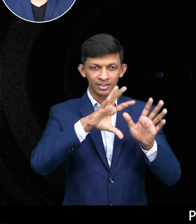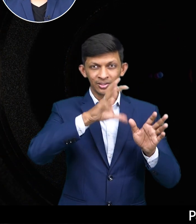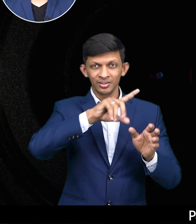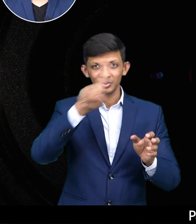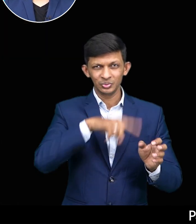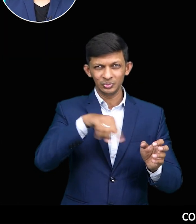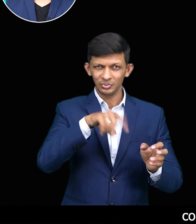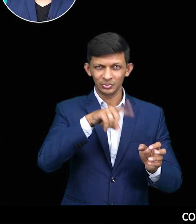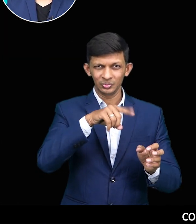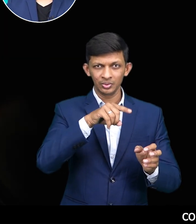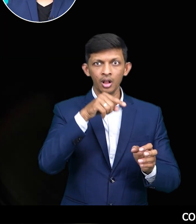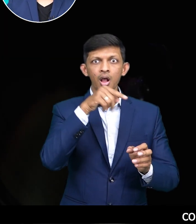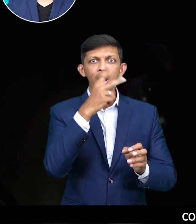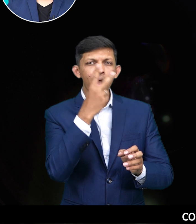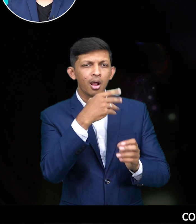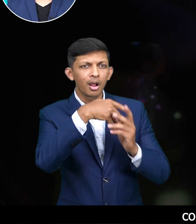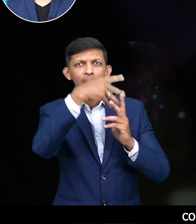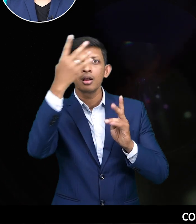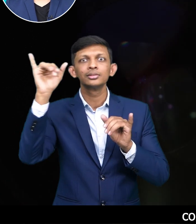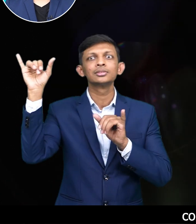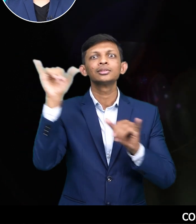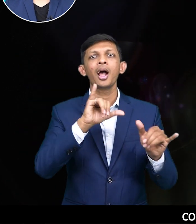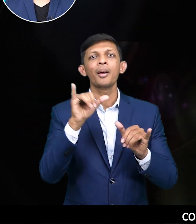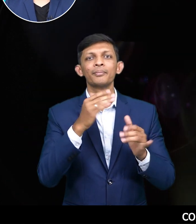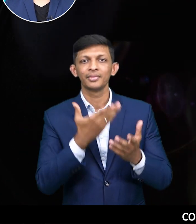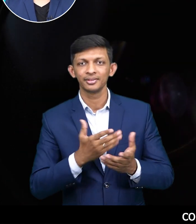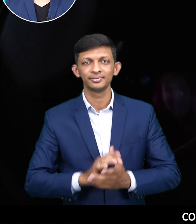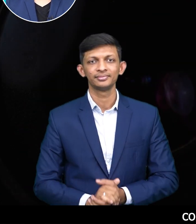Paint the 7 rainbow colors on these segments.